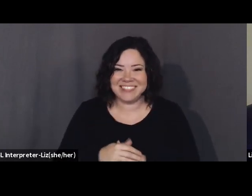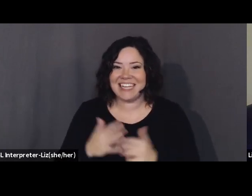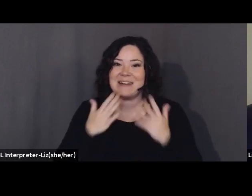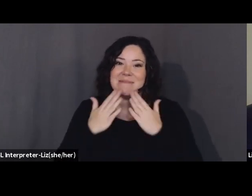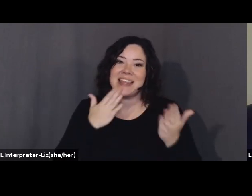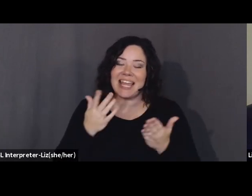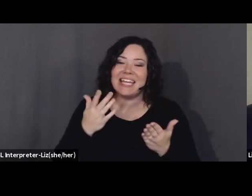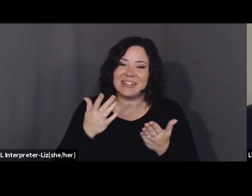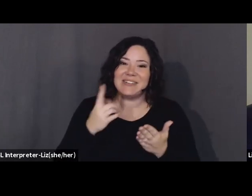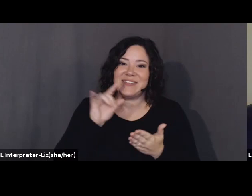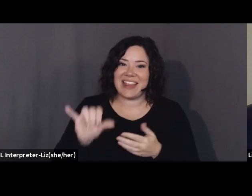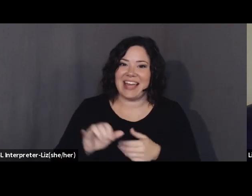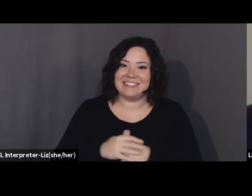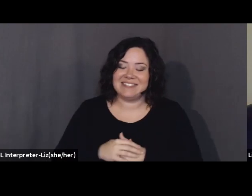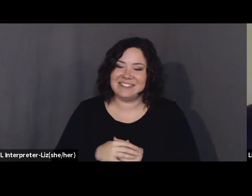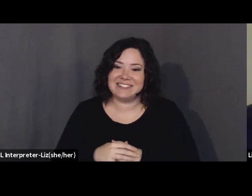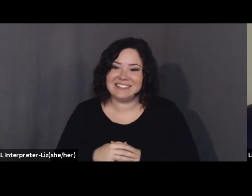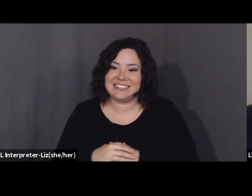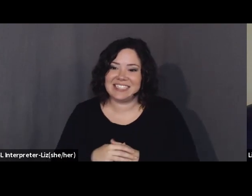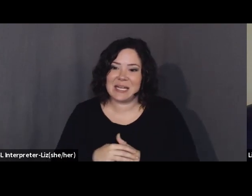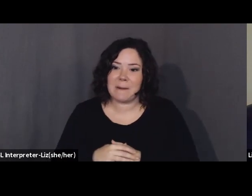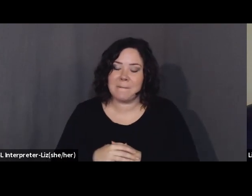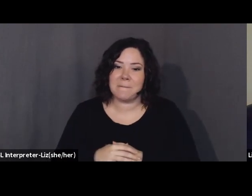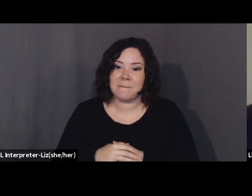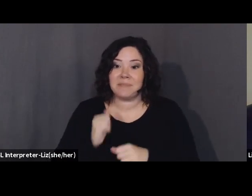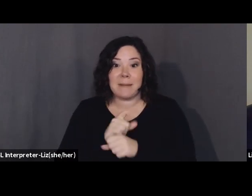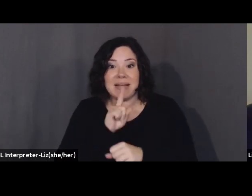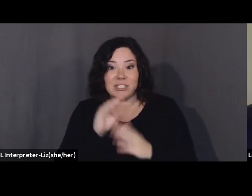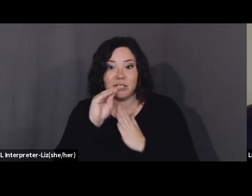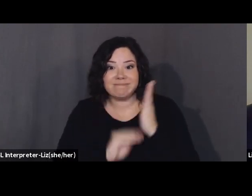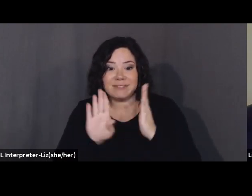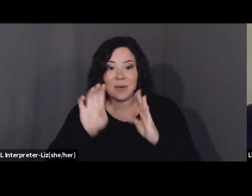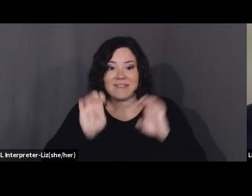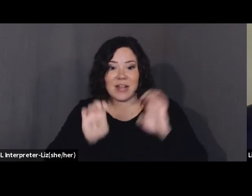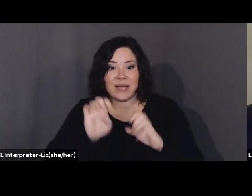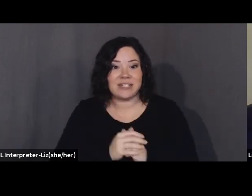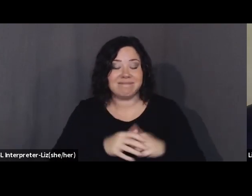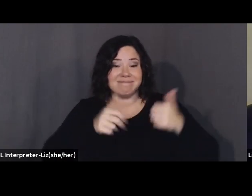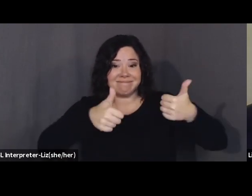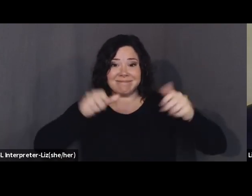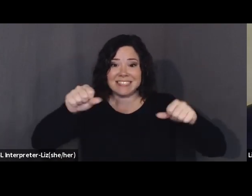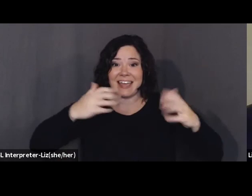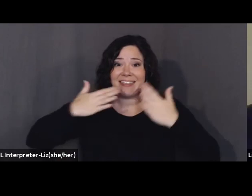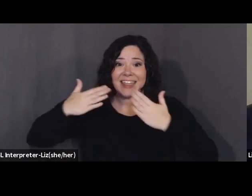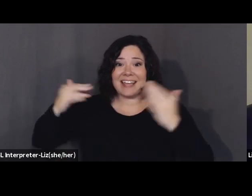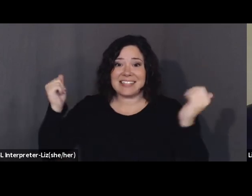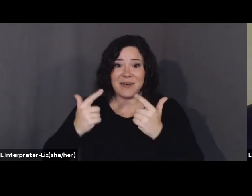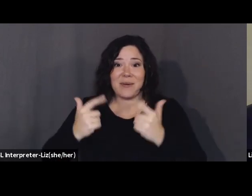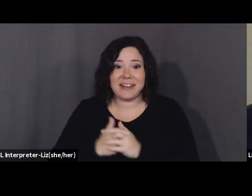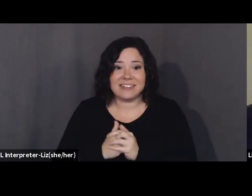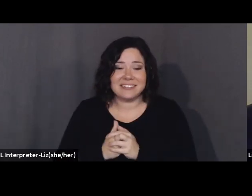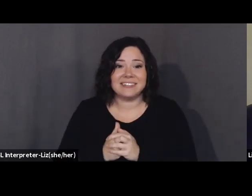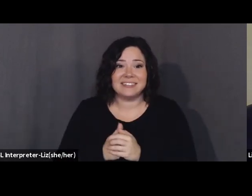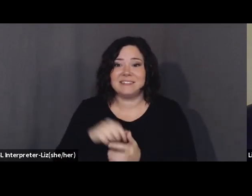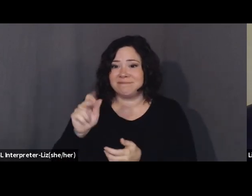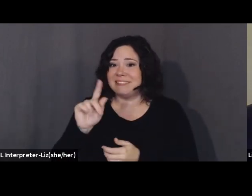for that, and make sure you do your evaluations. Yeah, thanks everyone. Yeah, Kim, it's